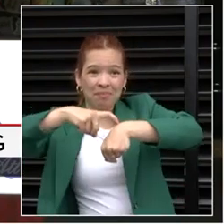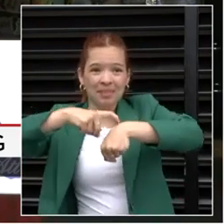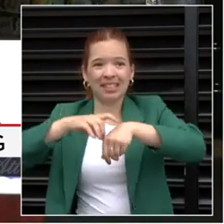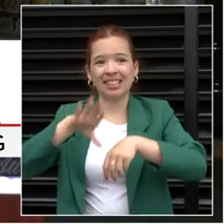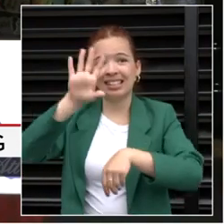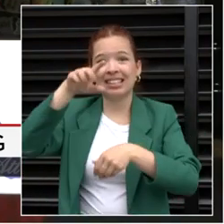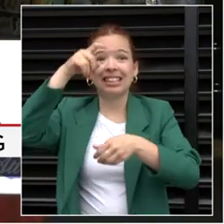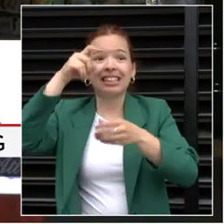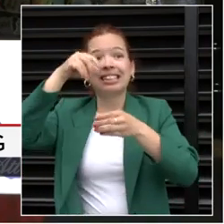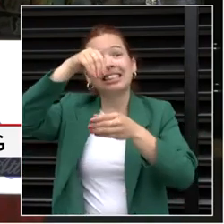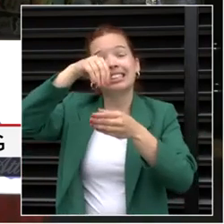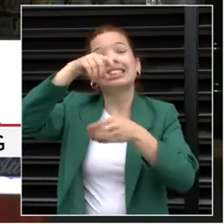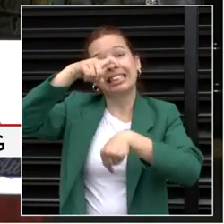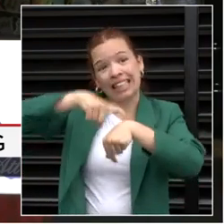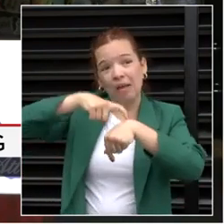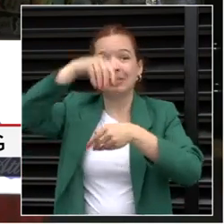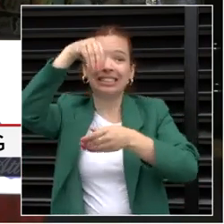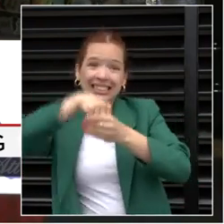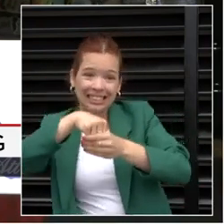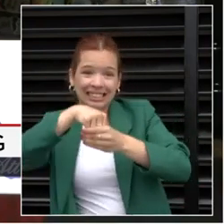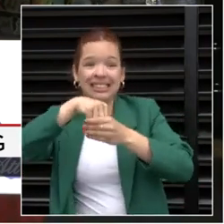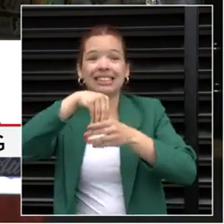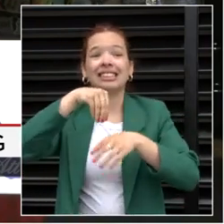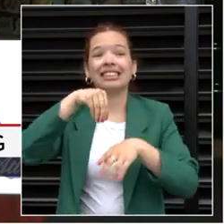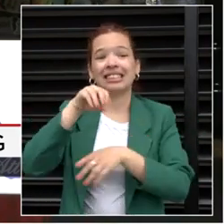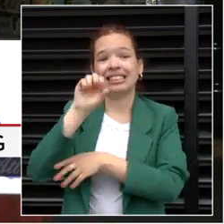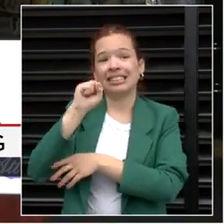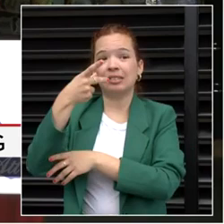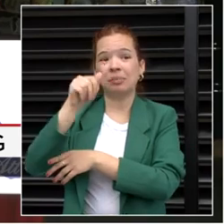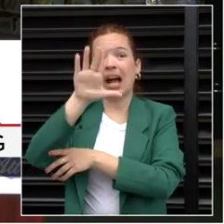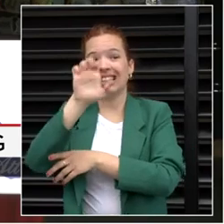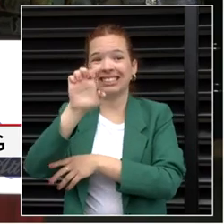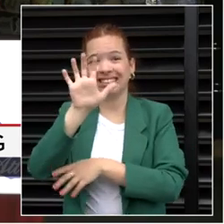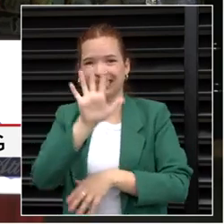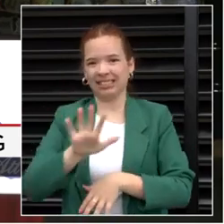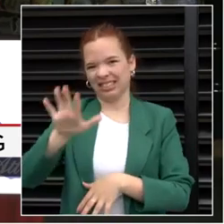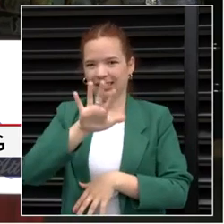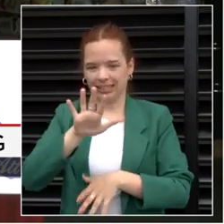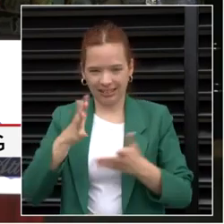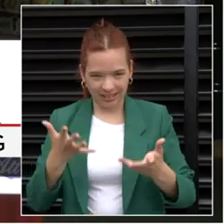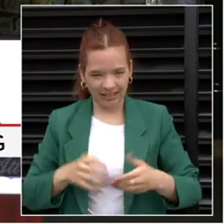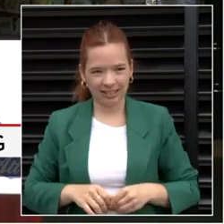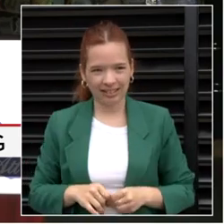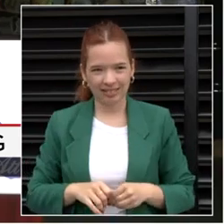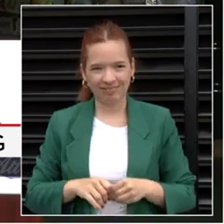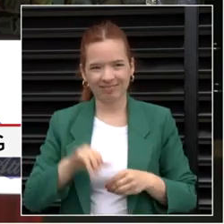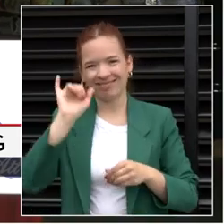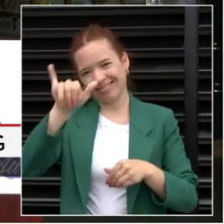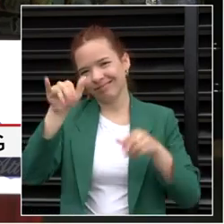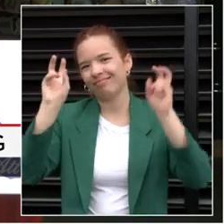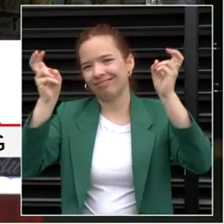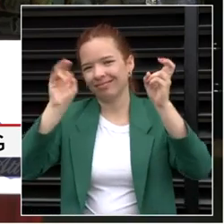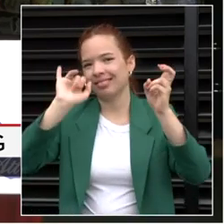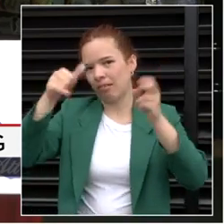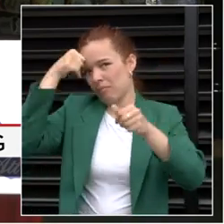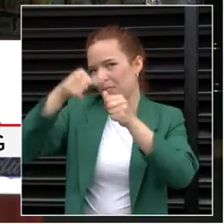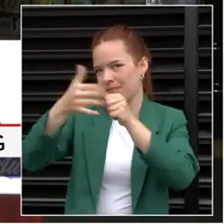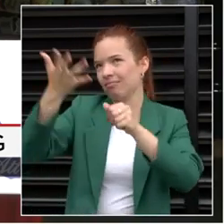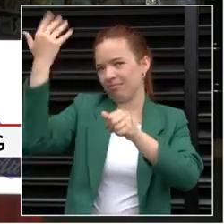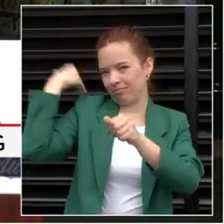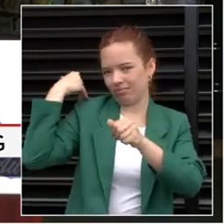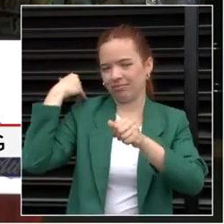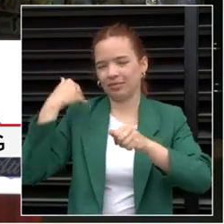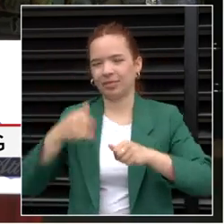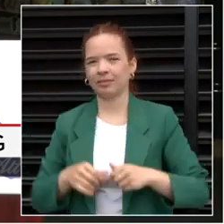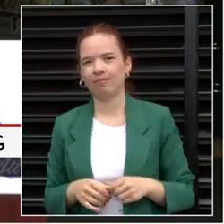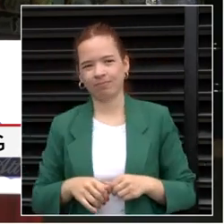an impact to drop that place in our nation's capital, on F Street, across the alley from Ford's